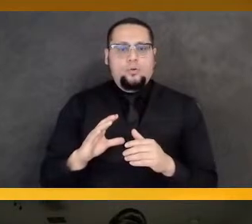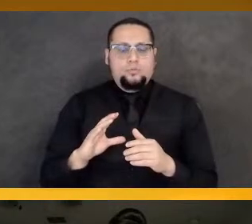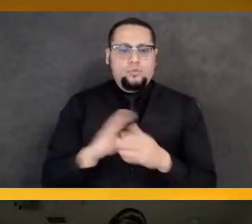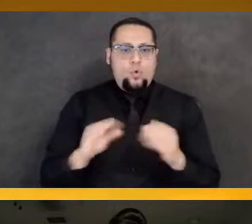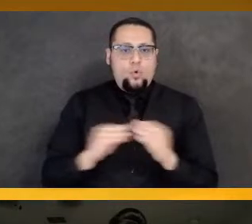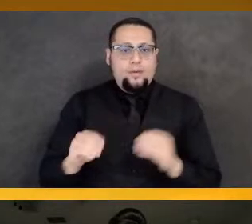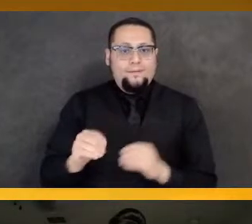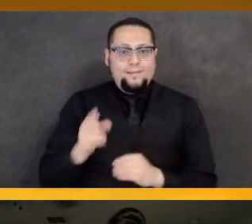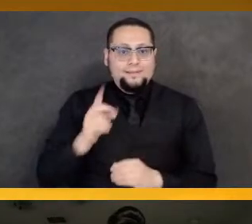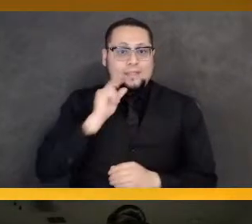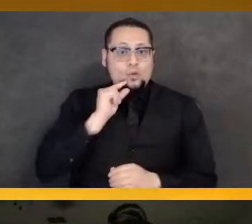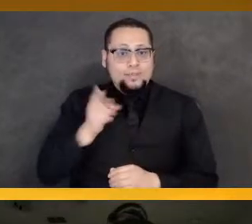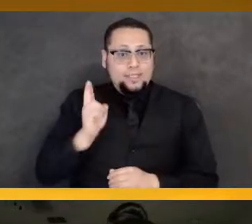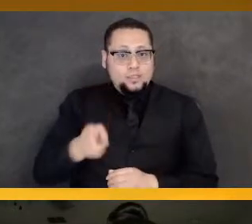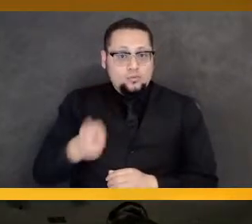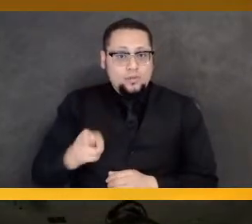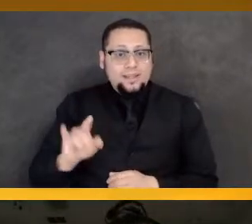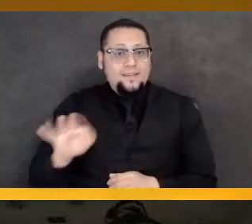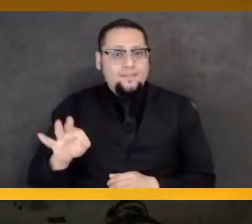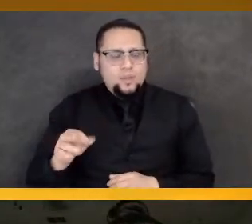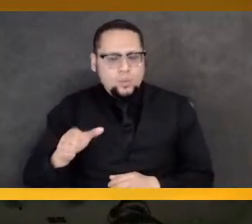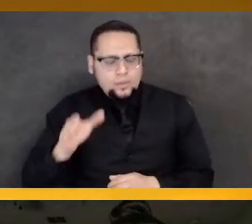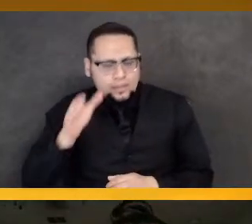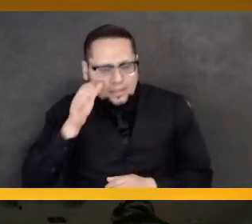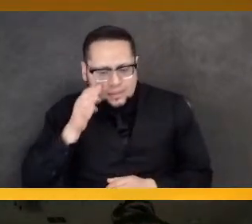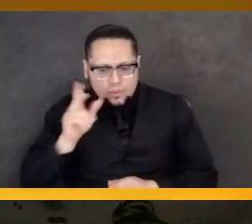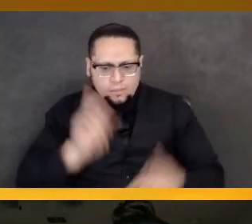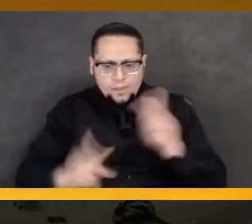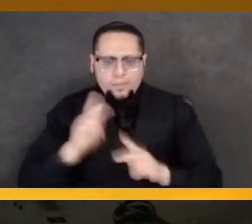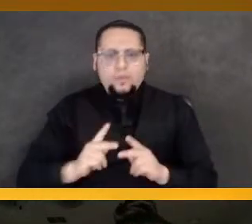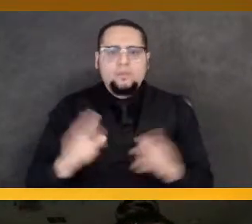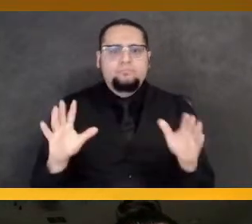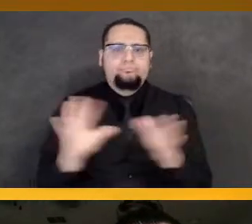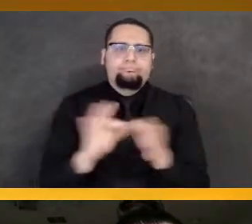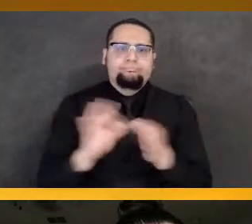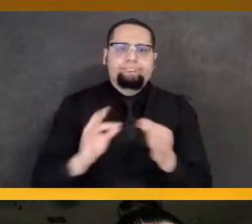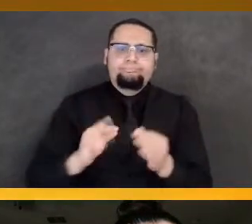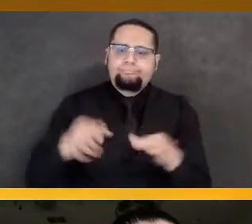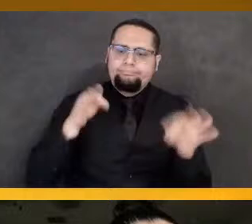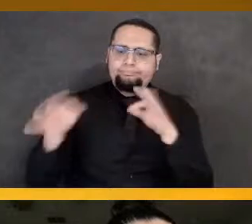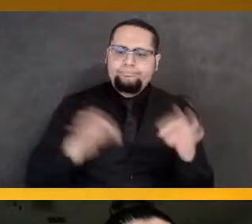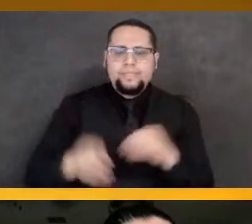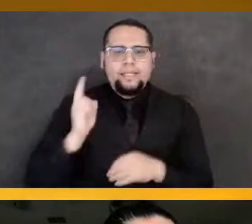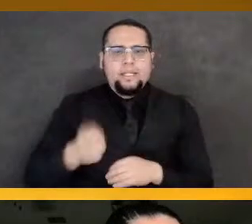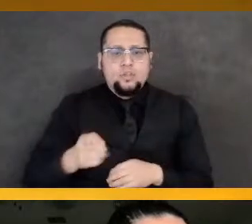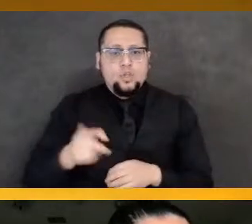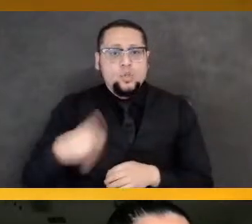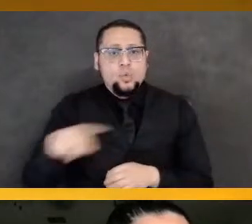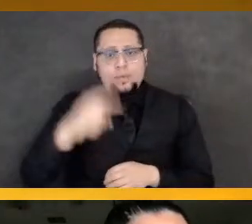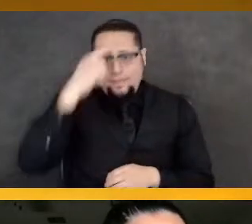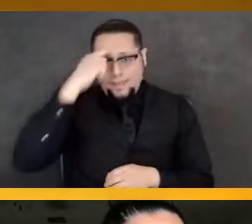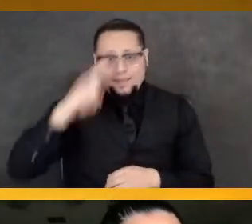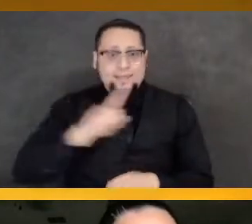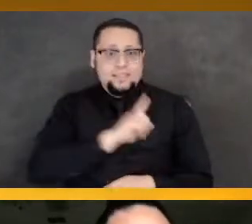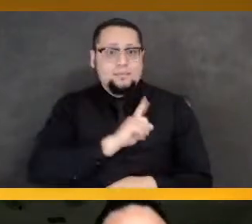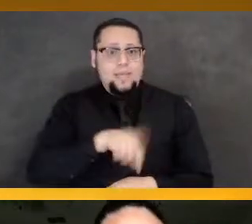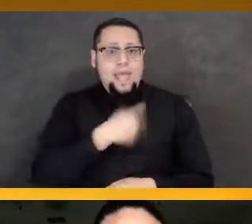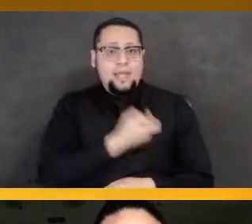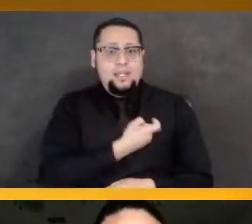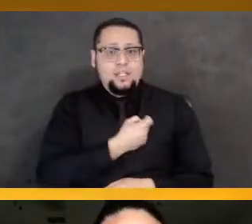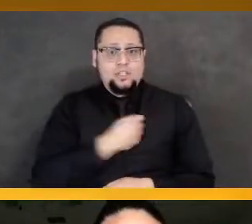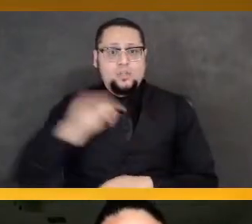listen to people talk about San Antonio's history, you would think that when the Spanish got here, they were greeted by